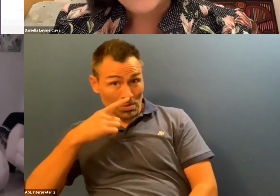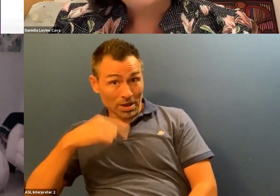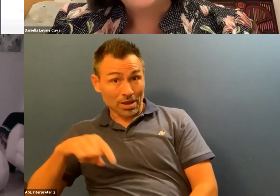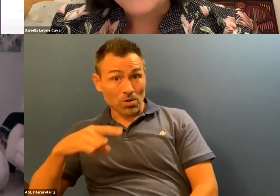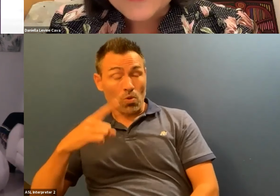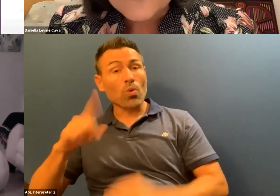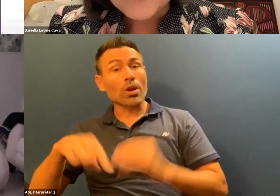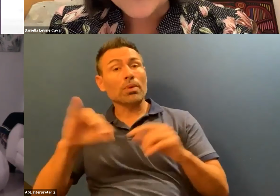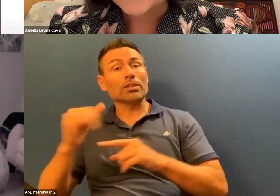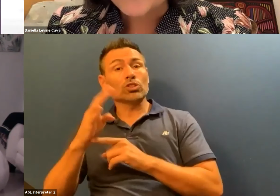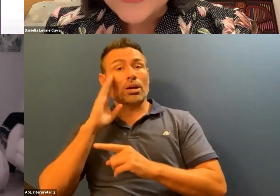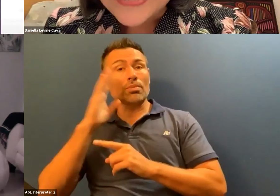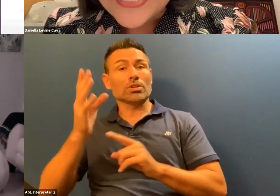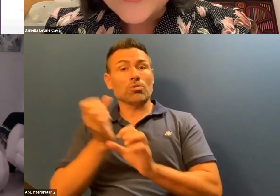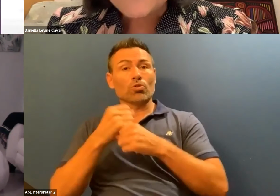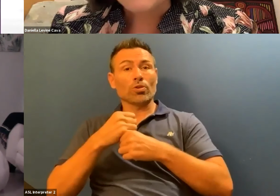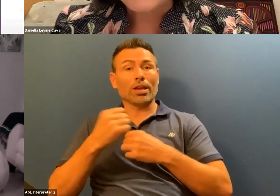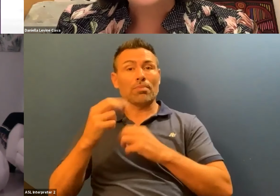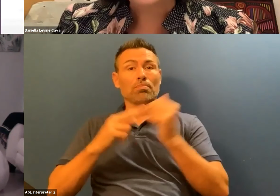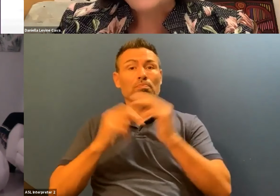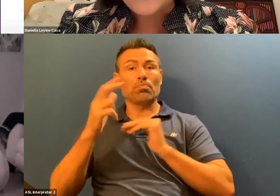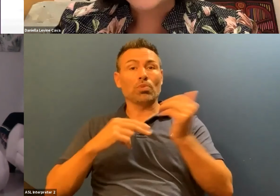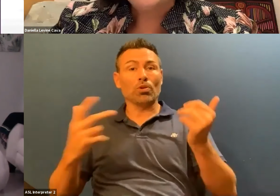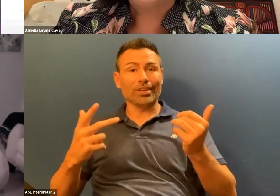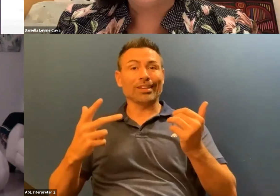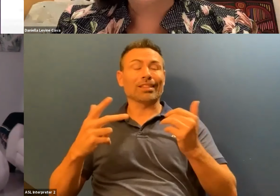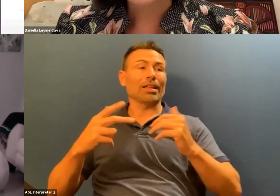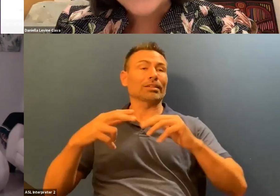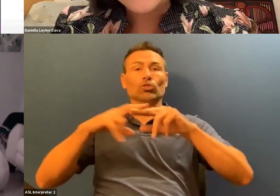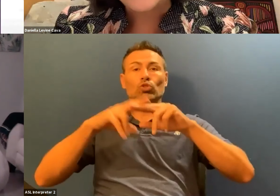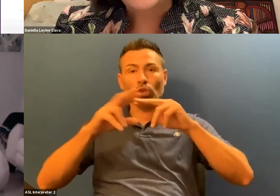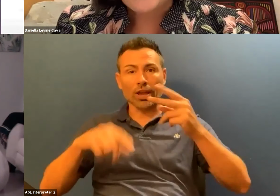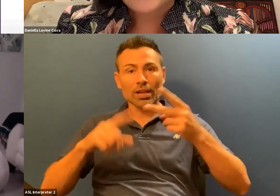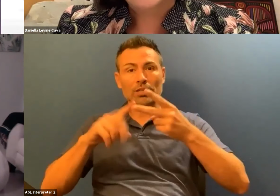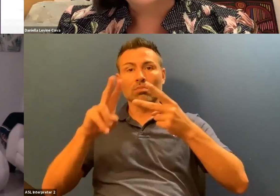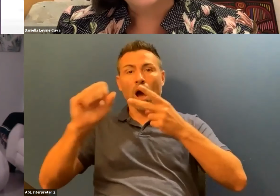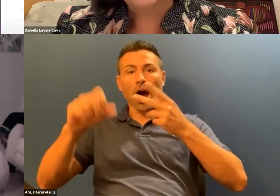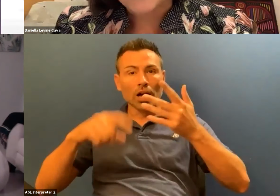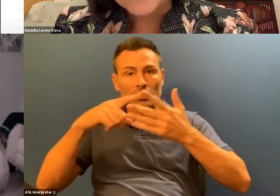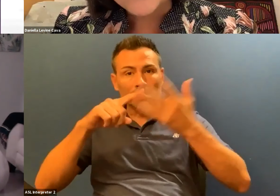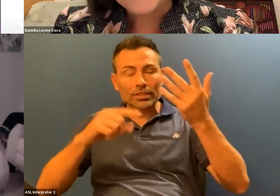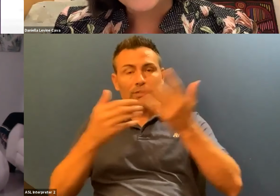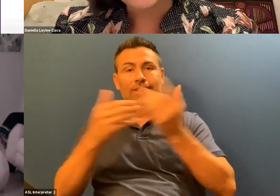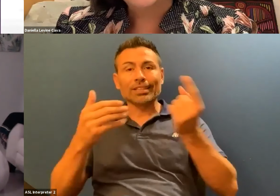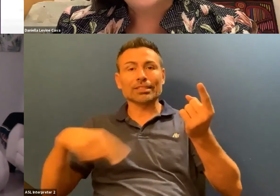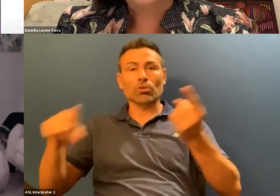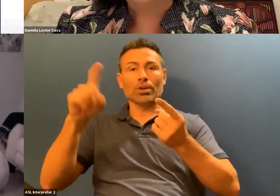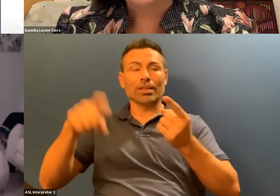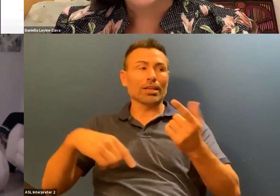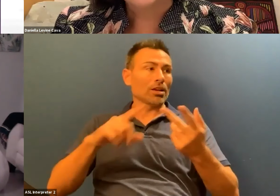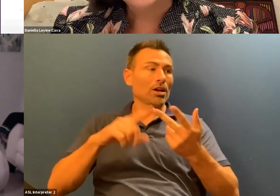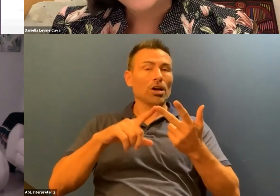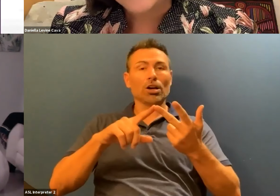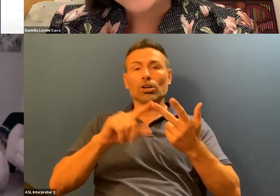create building the infrastructure that we need for things like transit and water and sewer